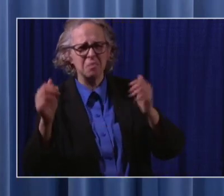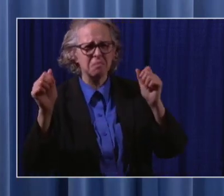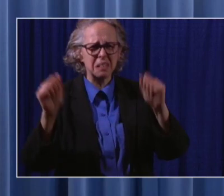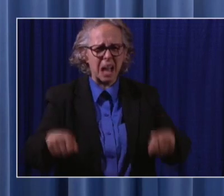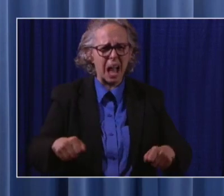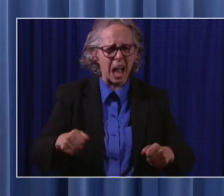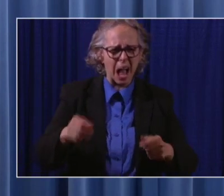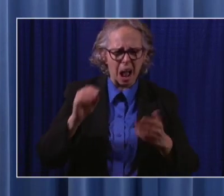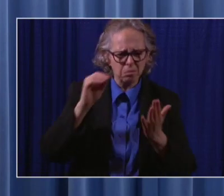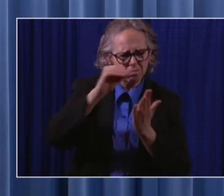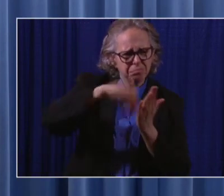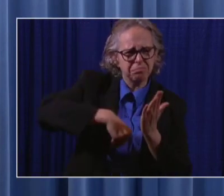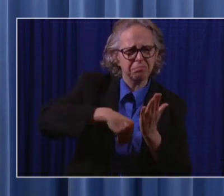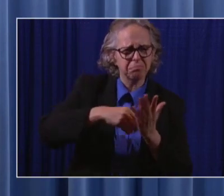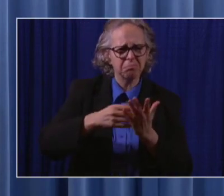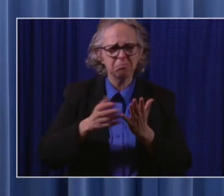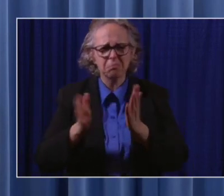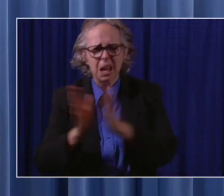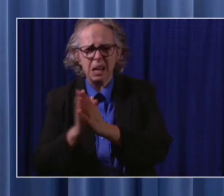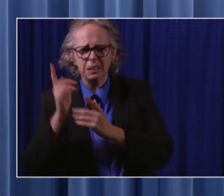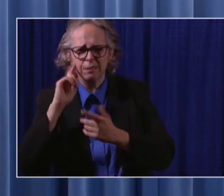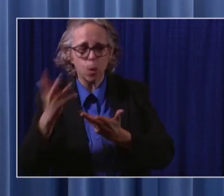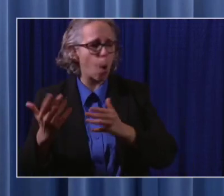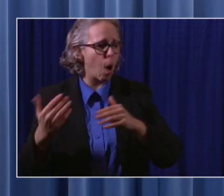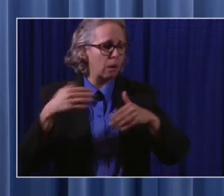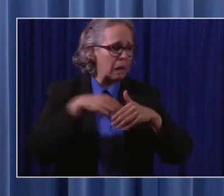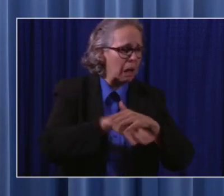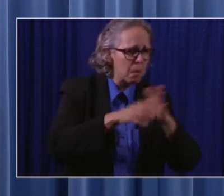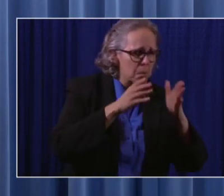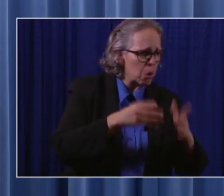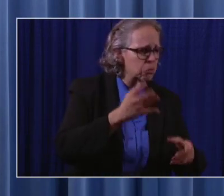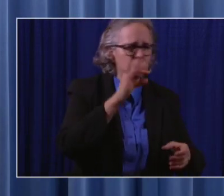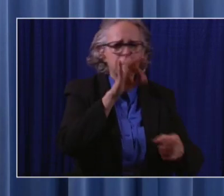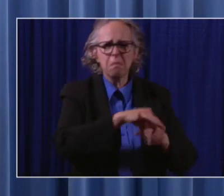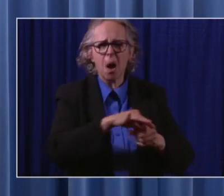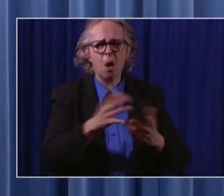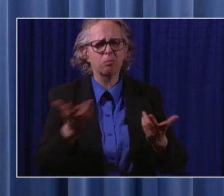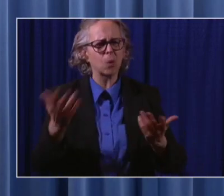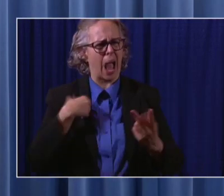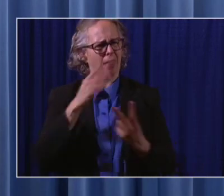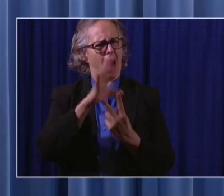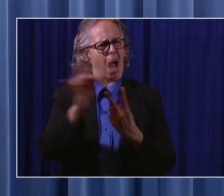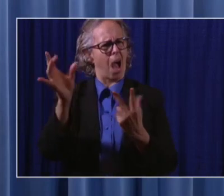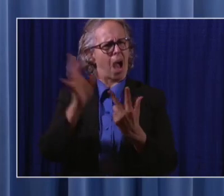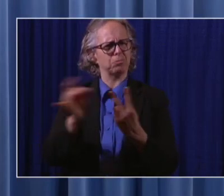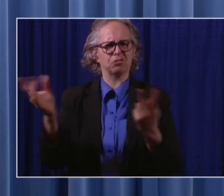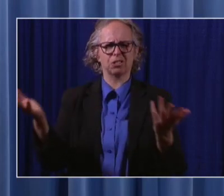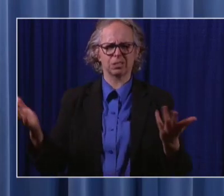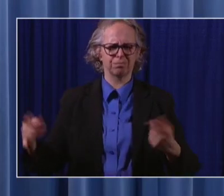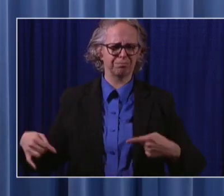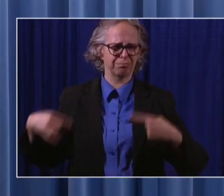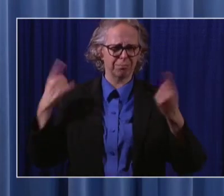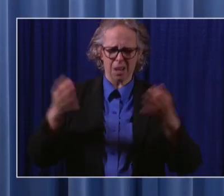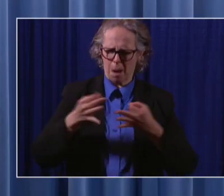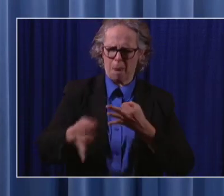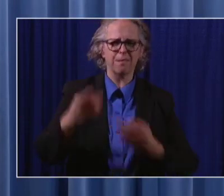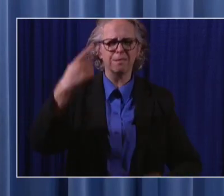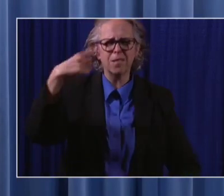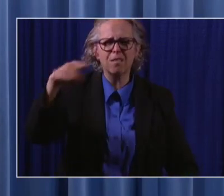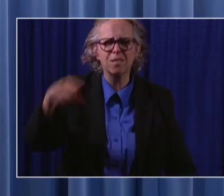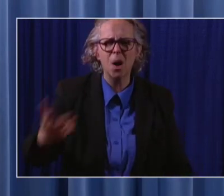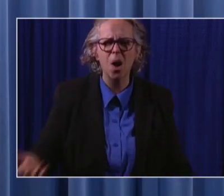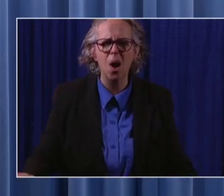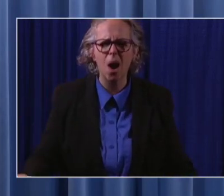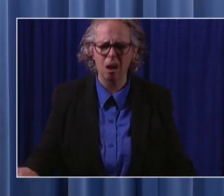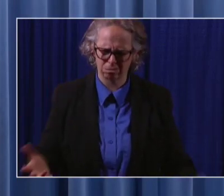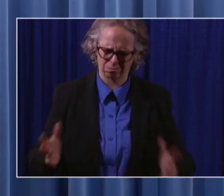ballot. And then you've got the 13 hours of Election Day. There's absolutely no reason to think that this election could not be held on